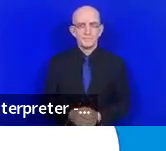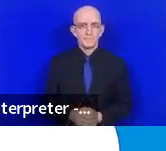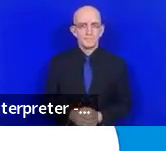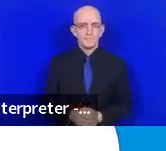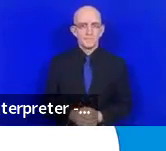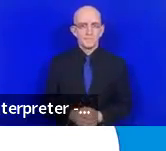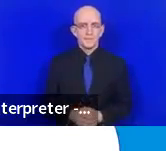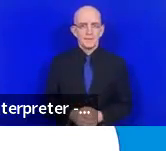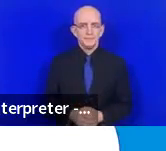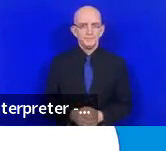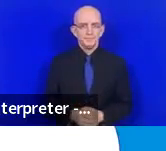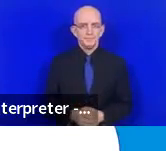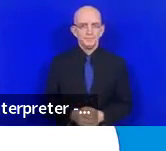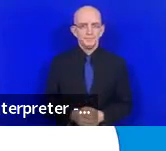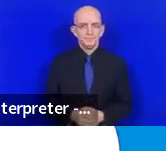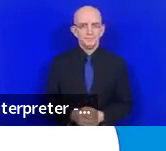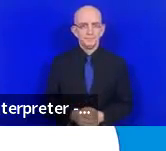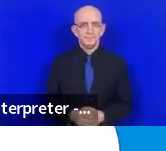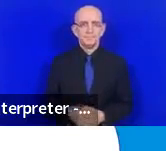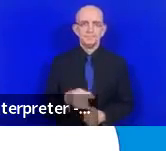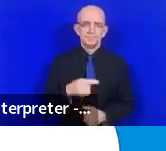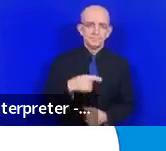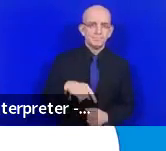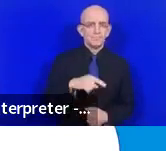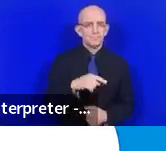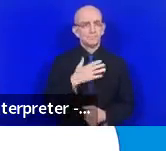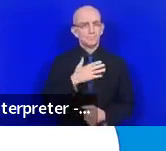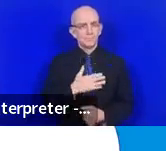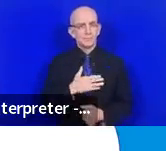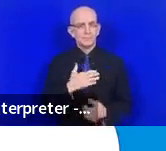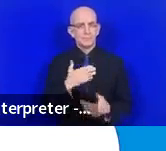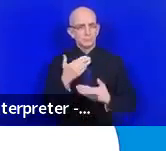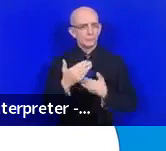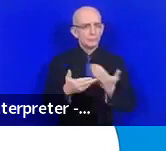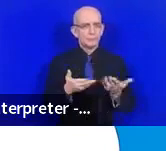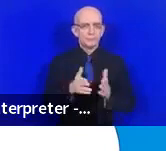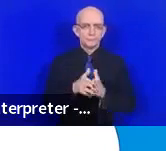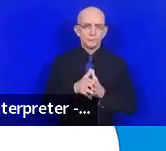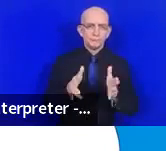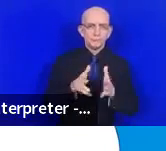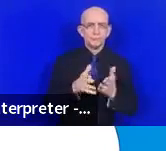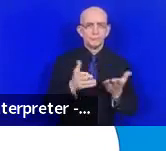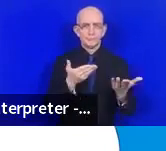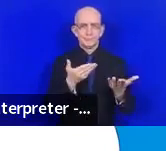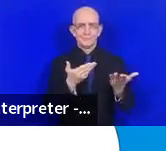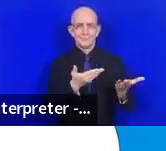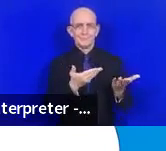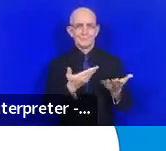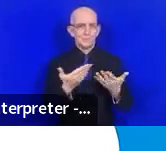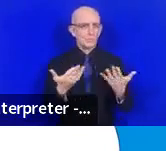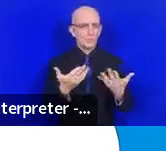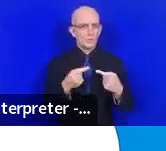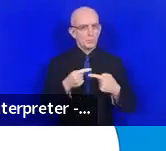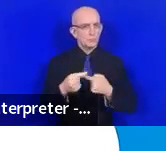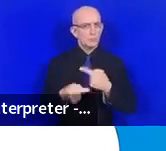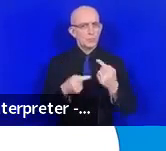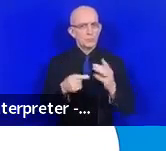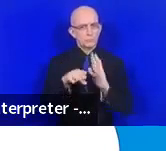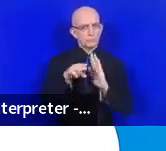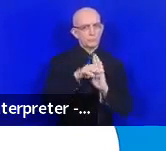Before I go into the Feminist Accessibility Protocol, I have just run us through some small